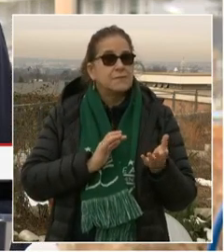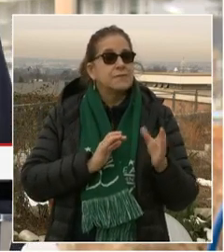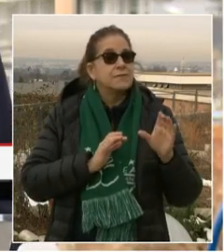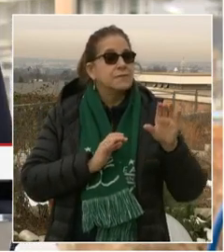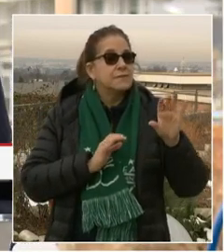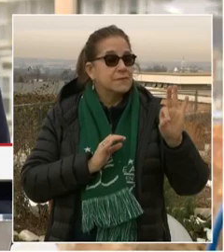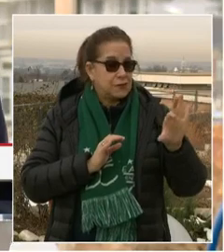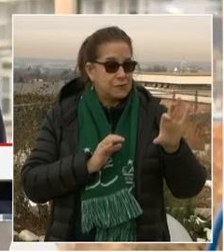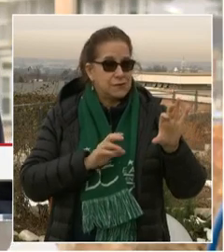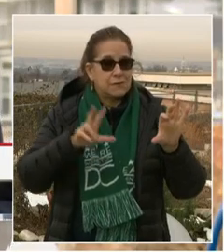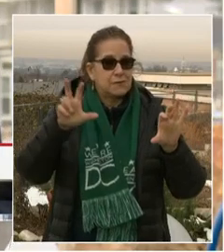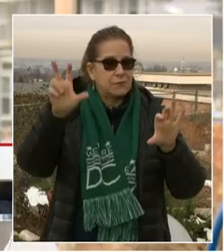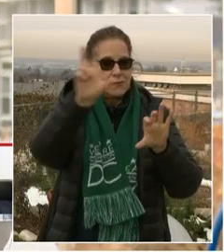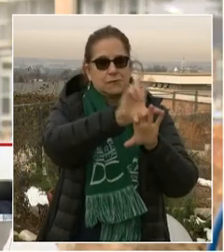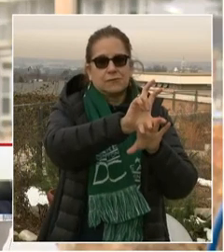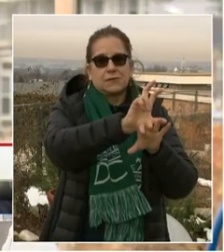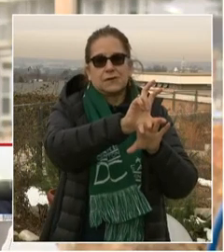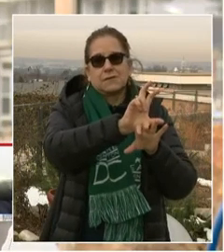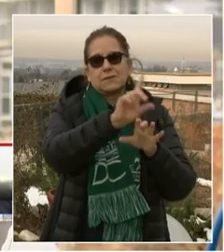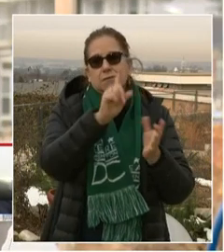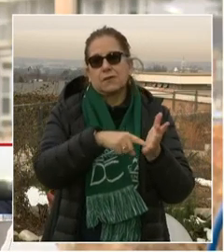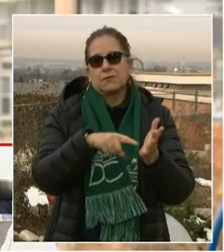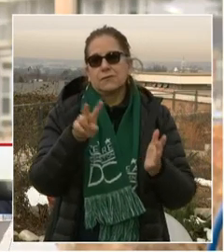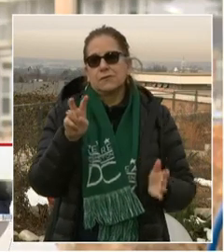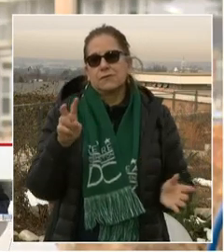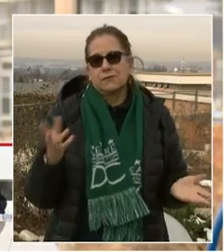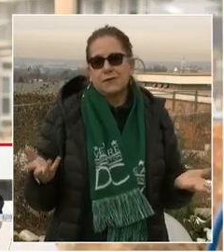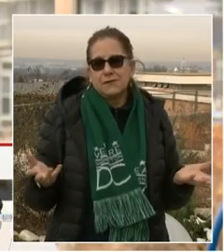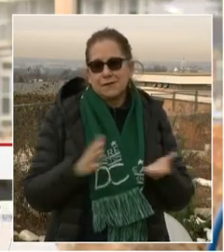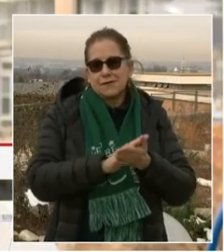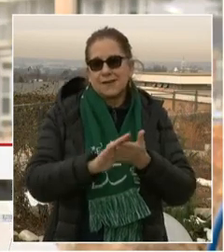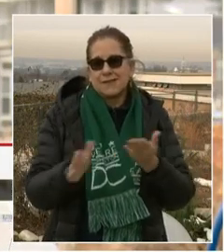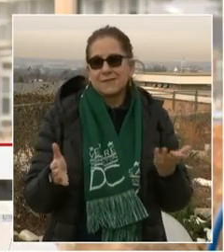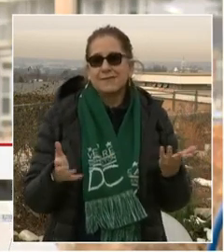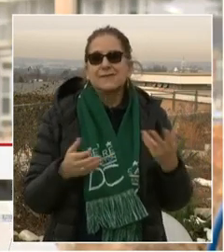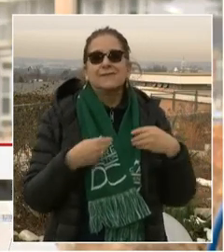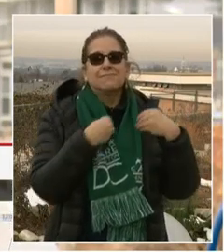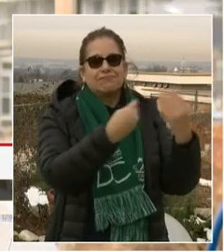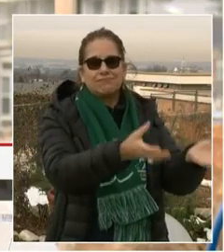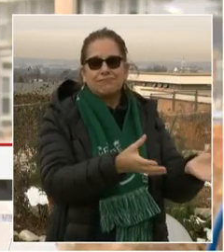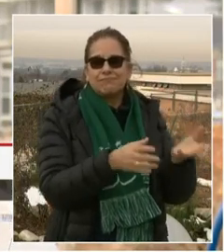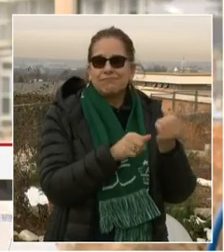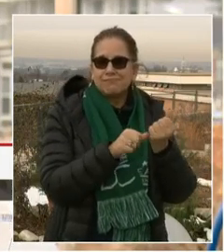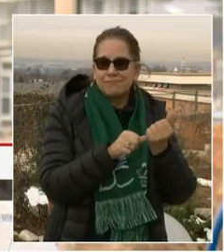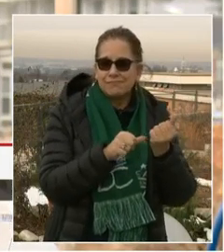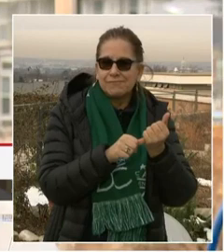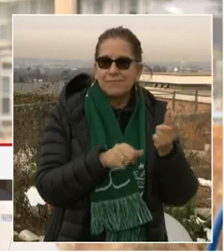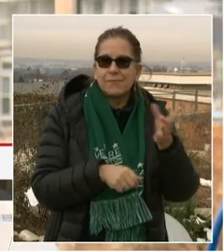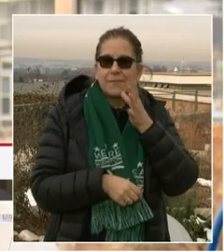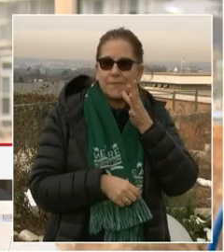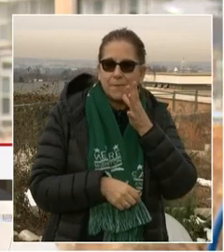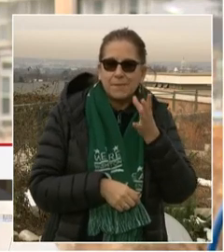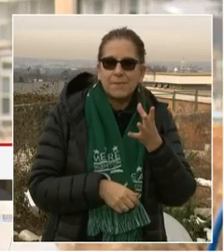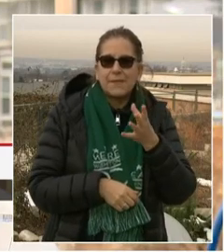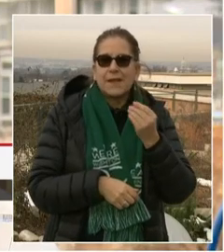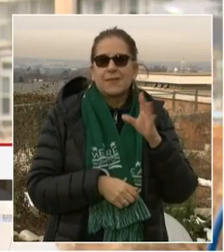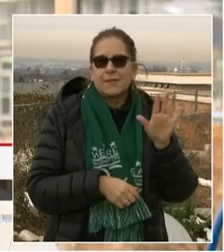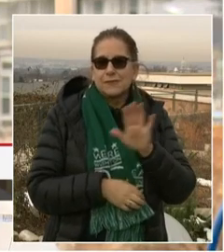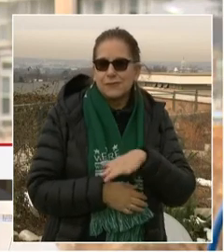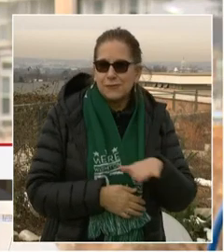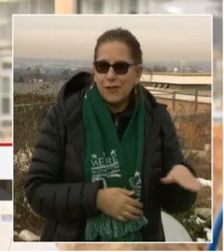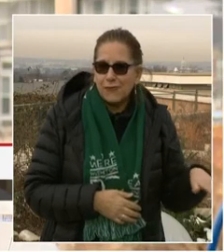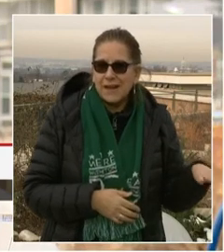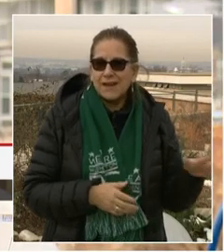for their kids and themselves during this all-important first year of